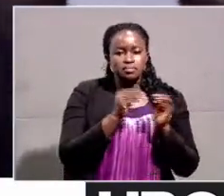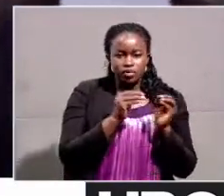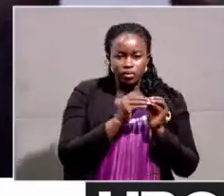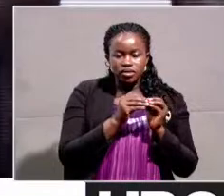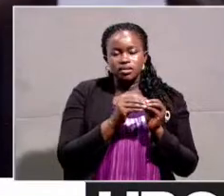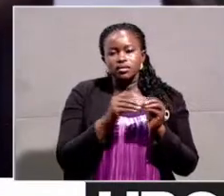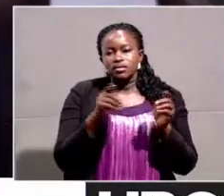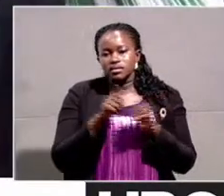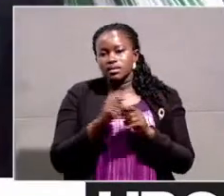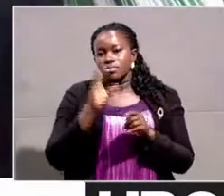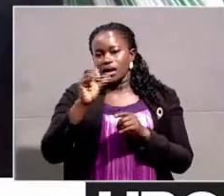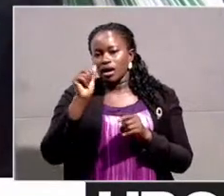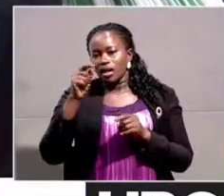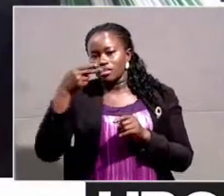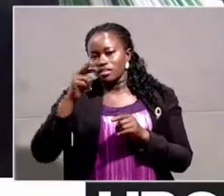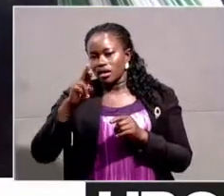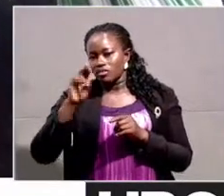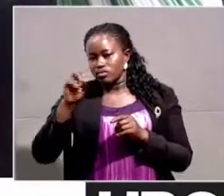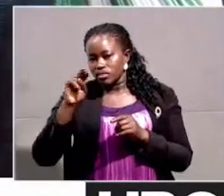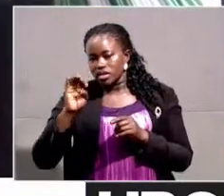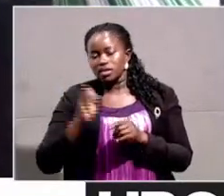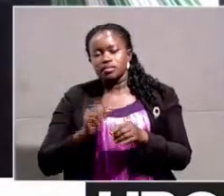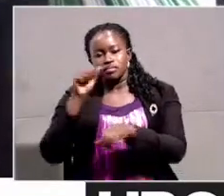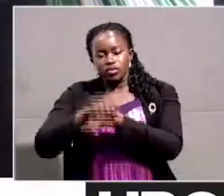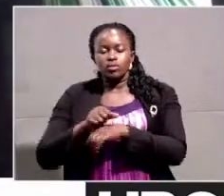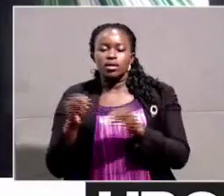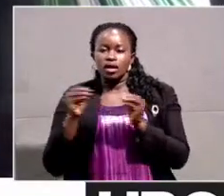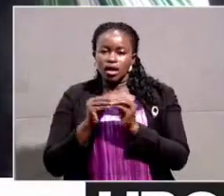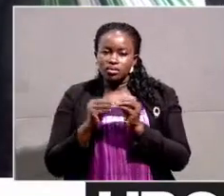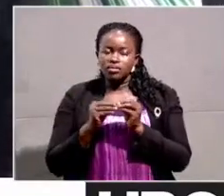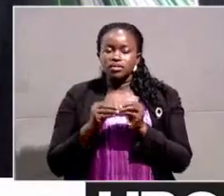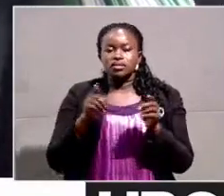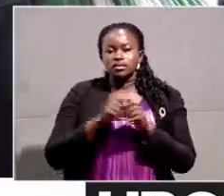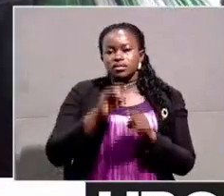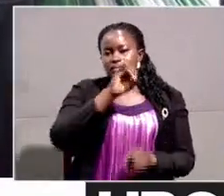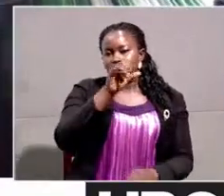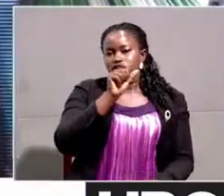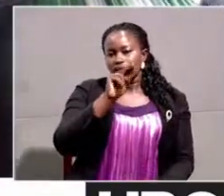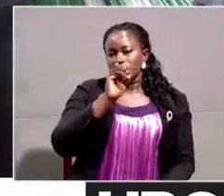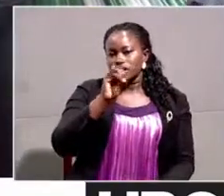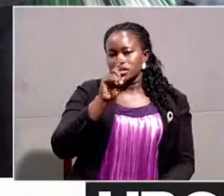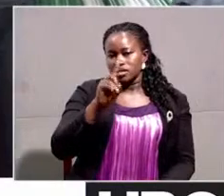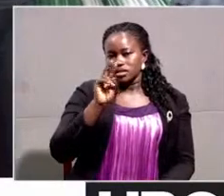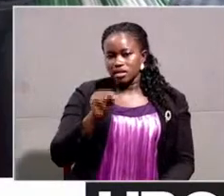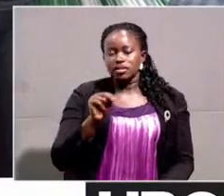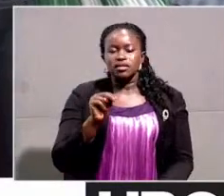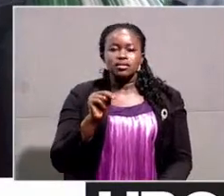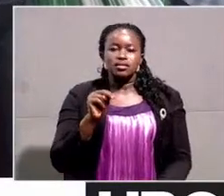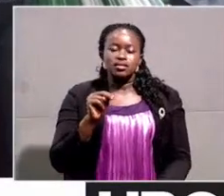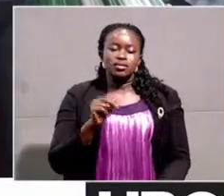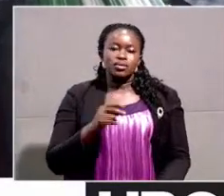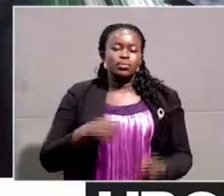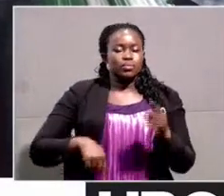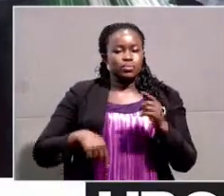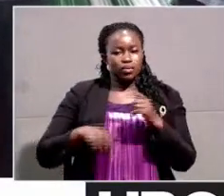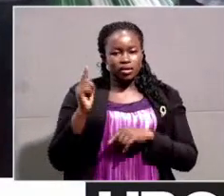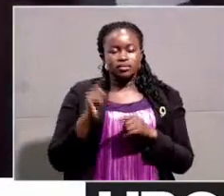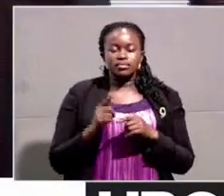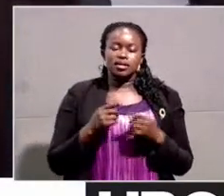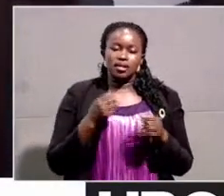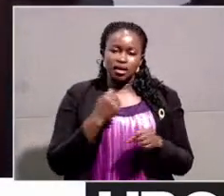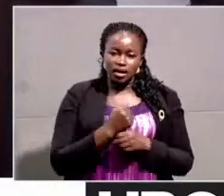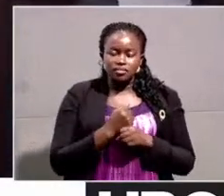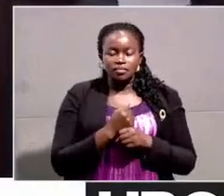triumphed among the girls. In the under 10 category, Kisto Jaden Mubiru won the boys' wing, while the girls were bettered by Anwartha